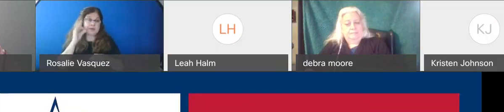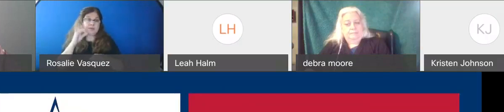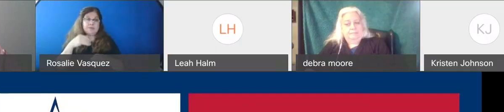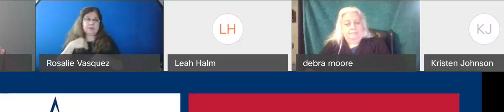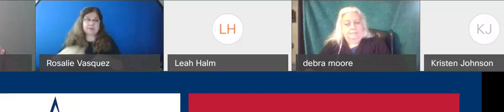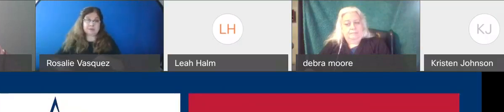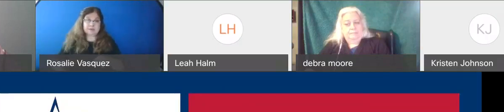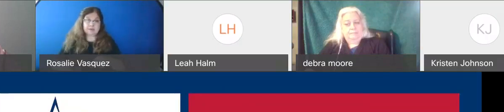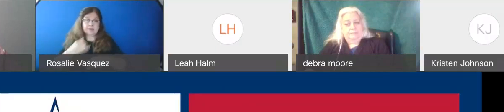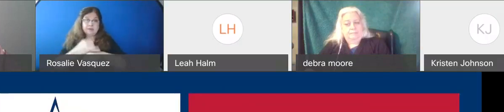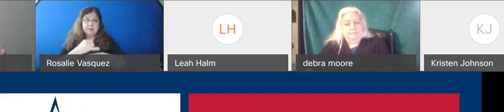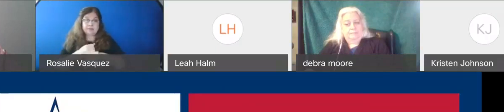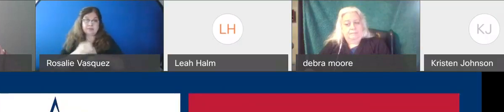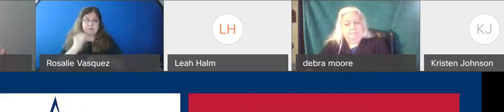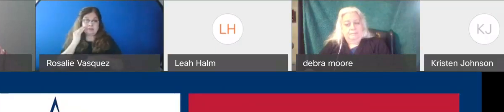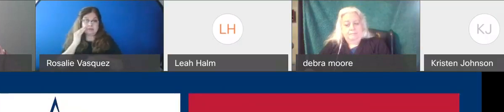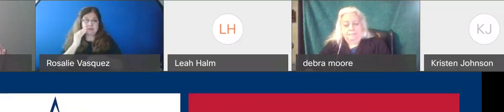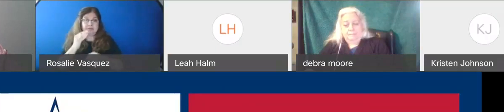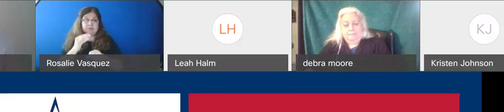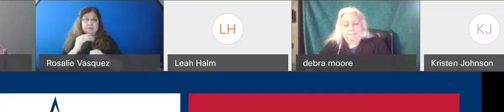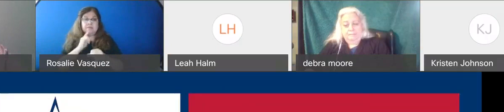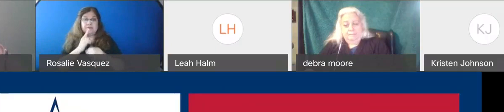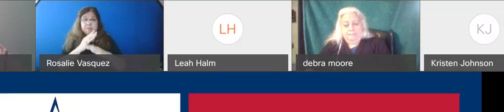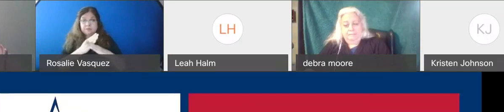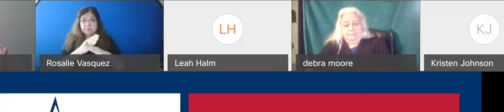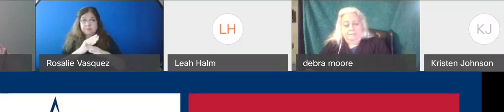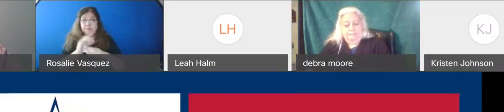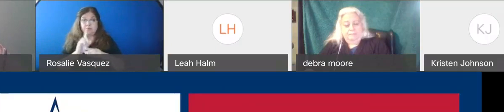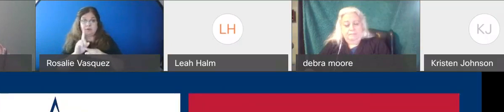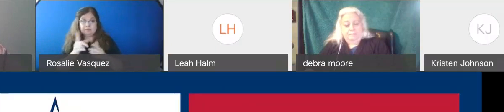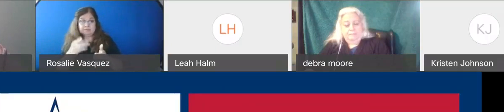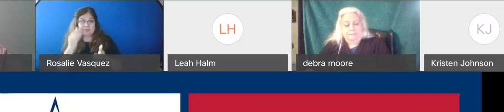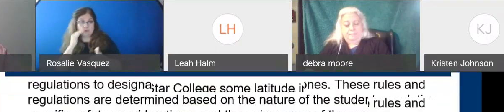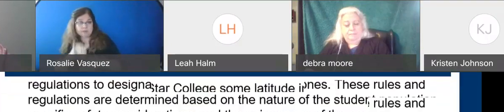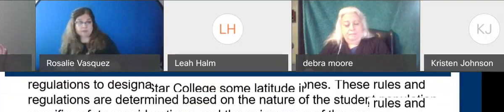on campus those zones that they are prohibited in.